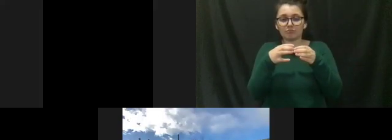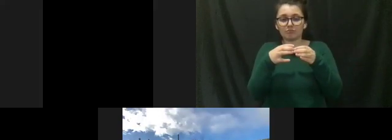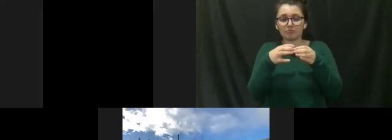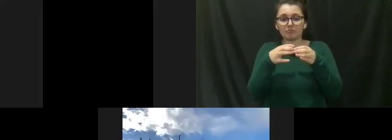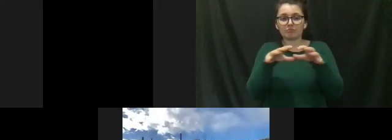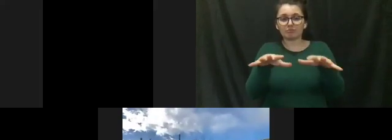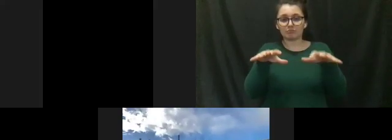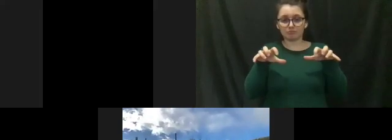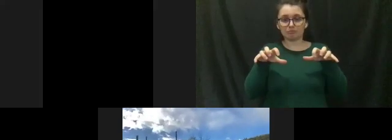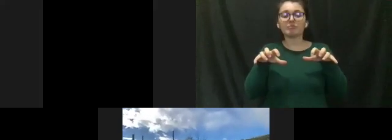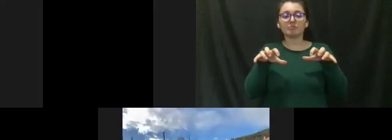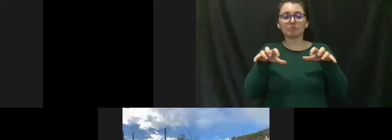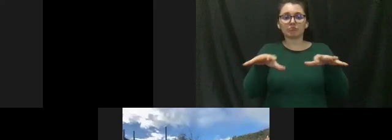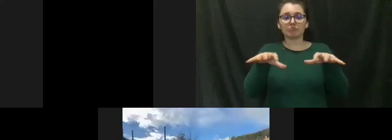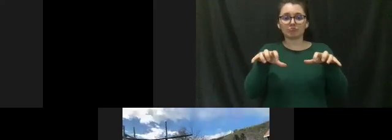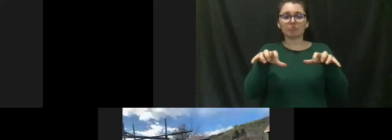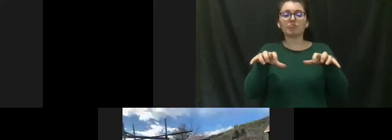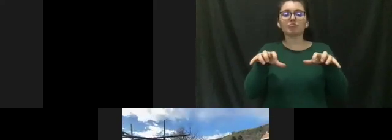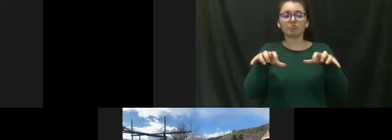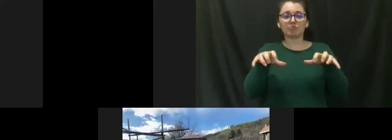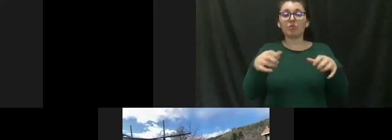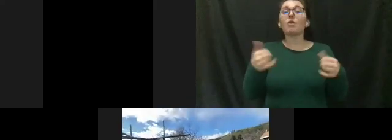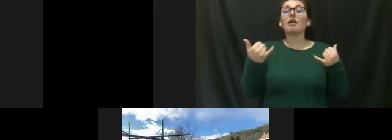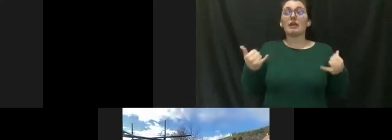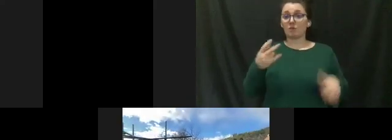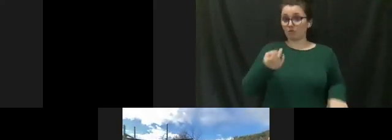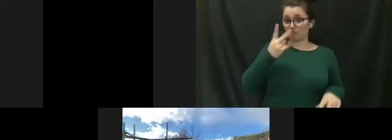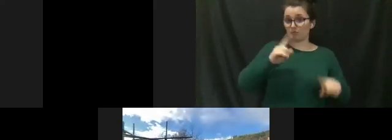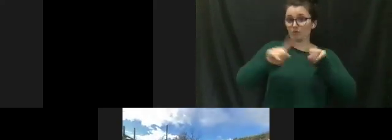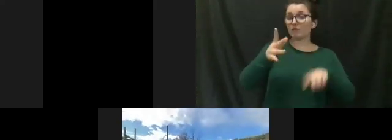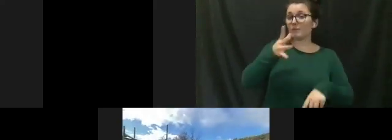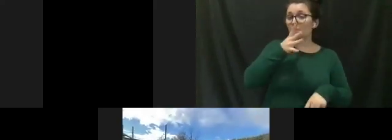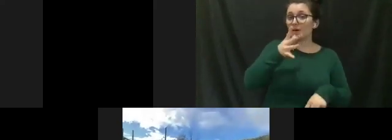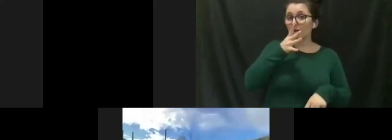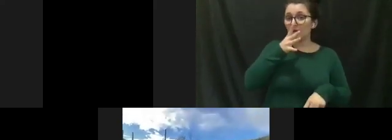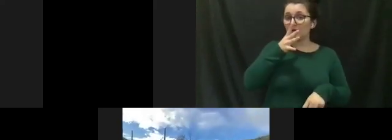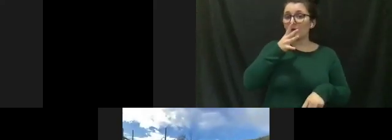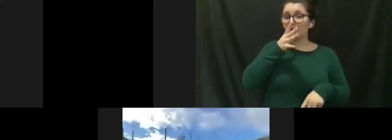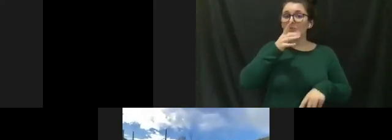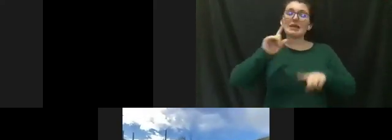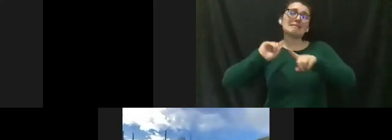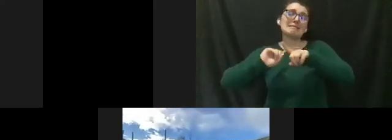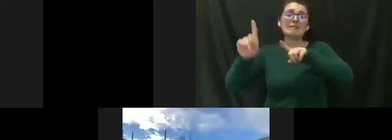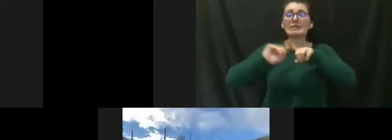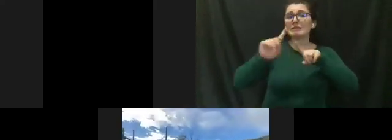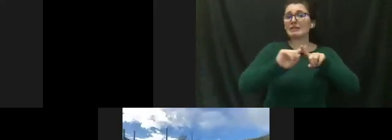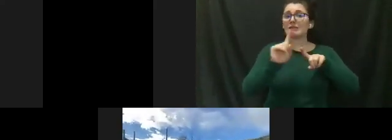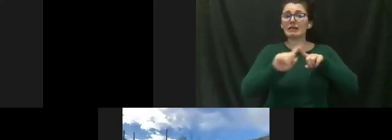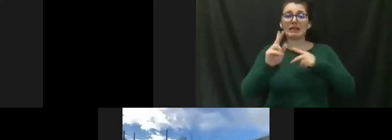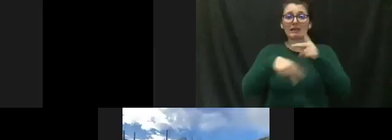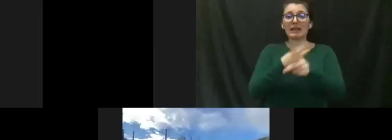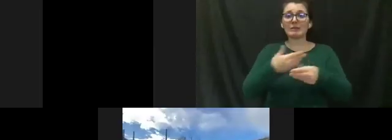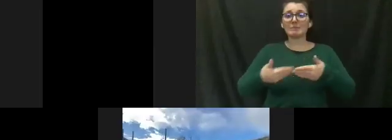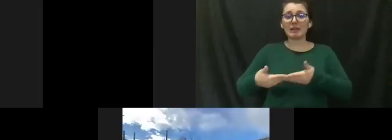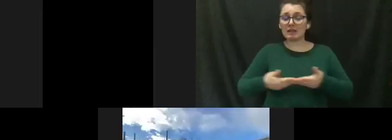Iris. And then we have two different moms, Blue and Martinelli, and a whole assortment of babies. We have